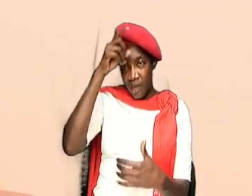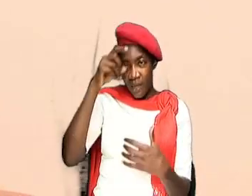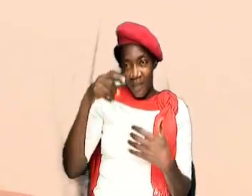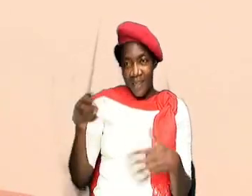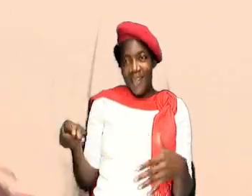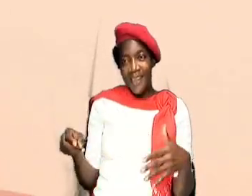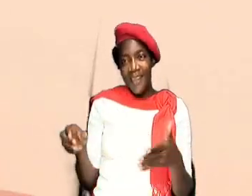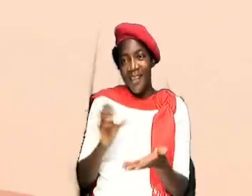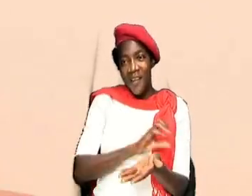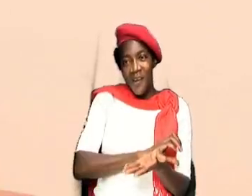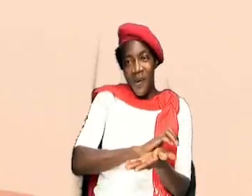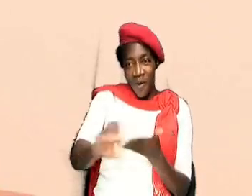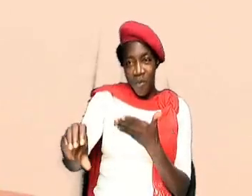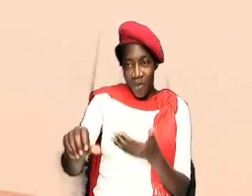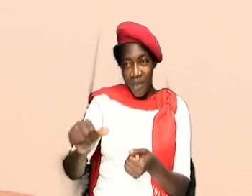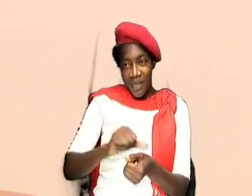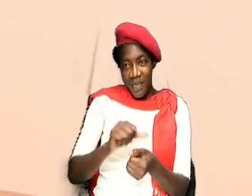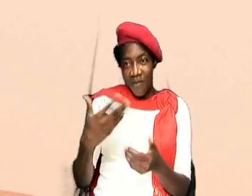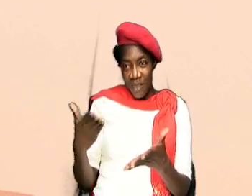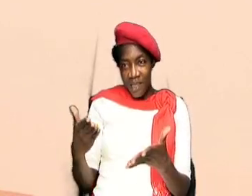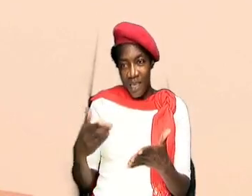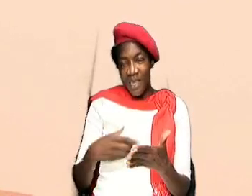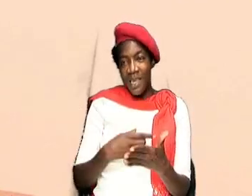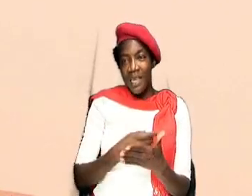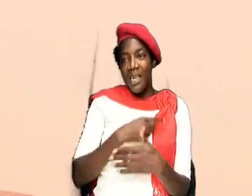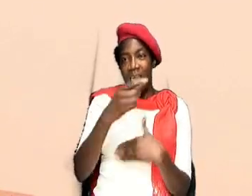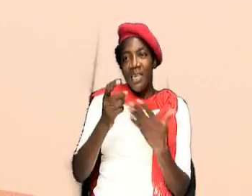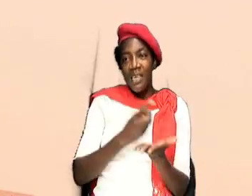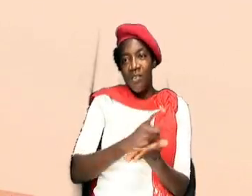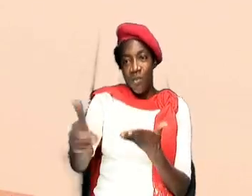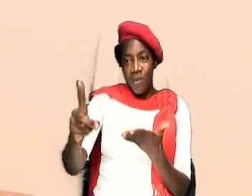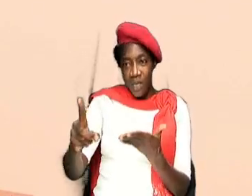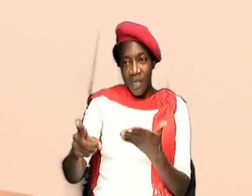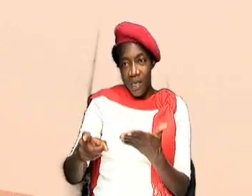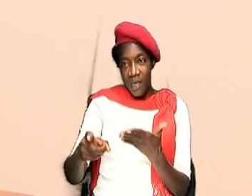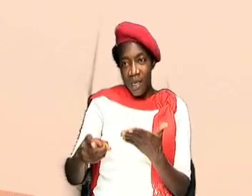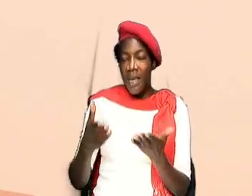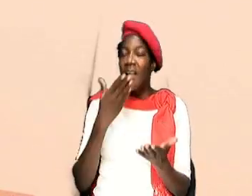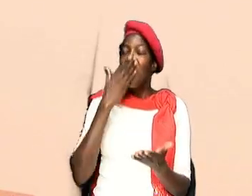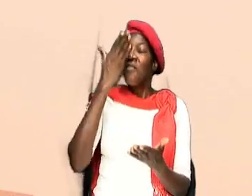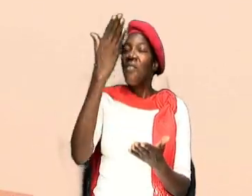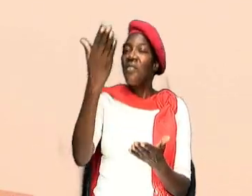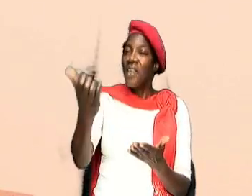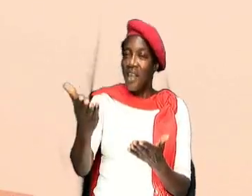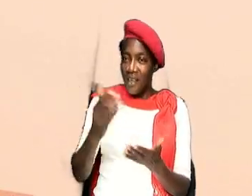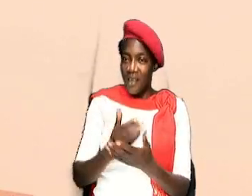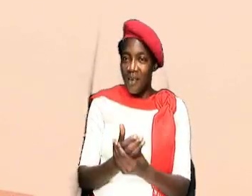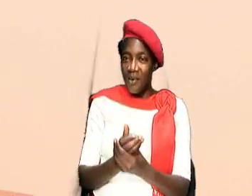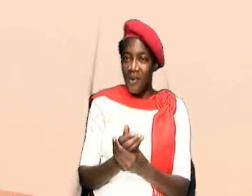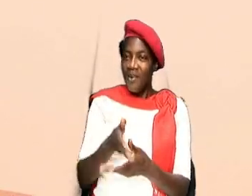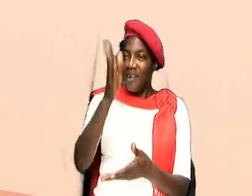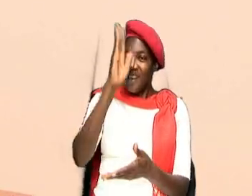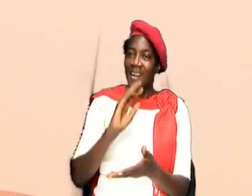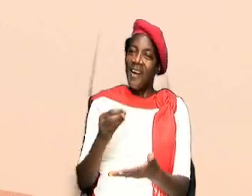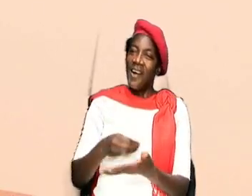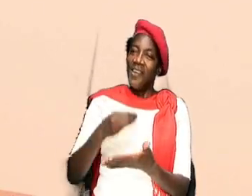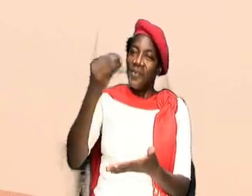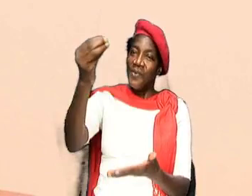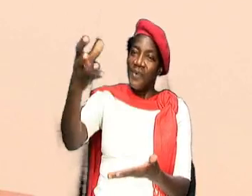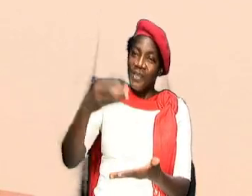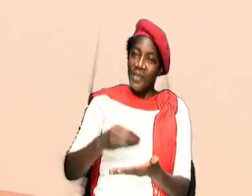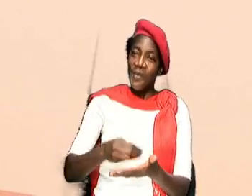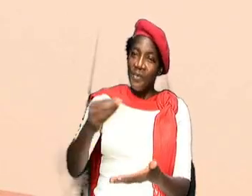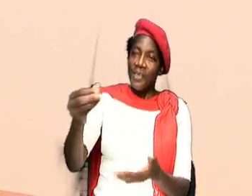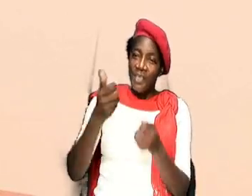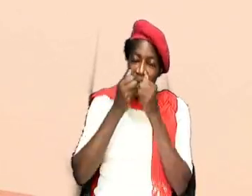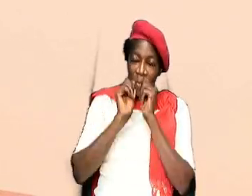everything, close off next week, God's willing. And we thank you for tuning in. God richly bless